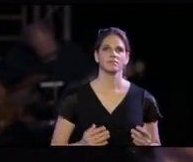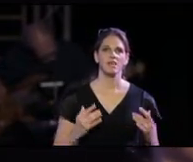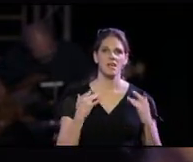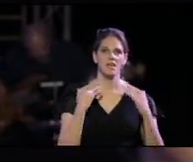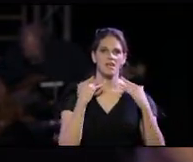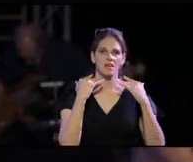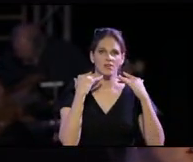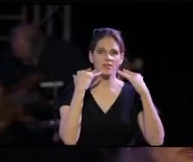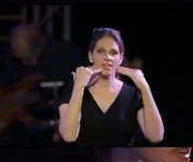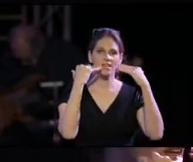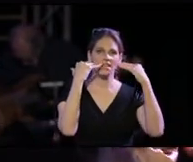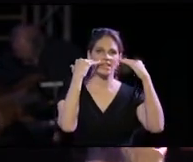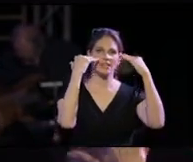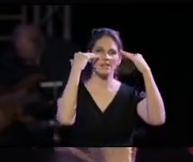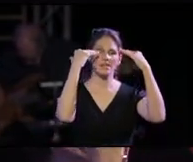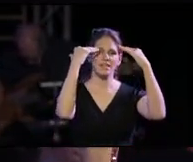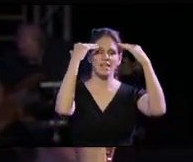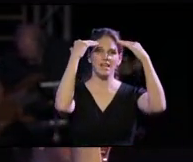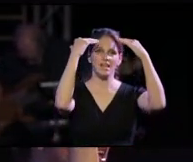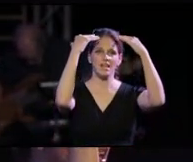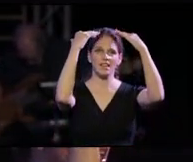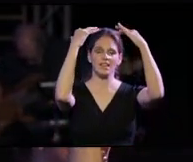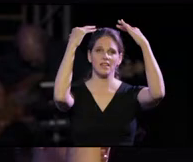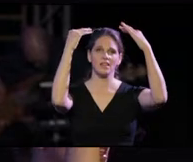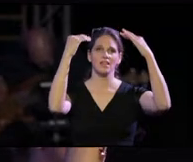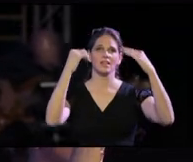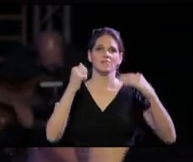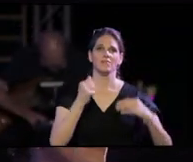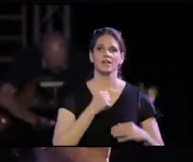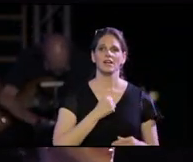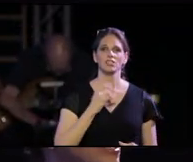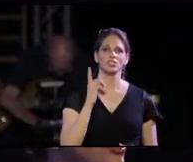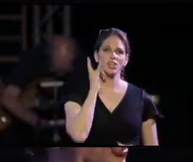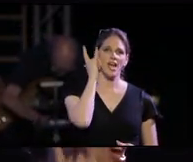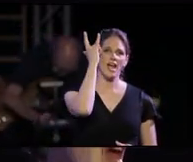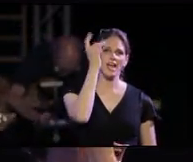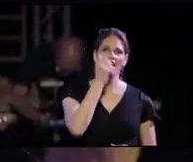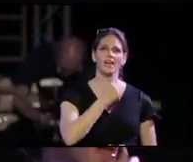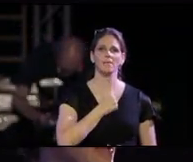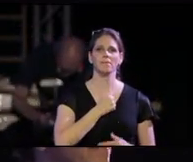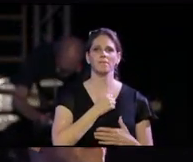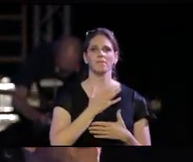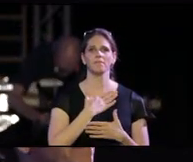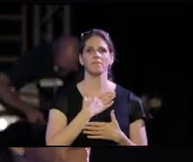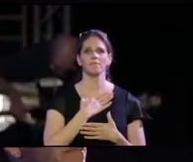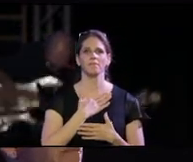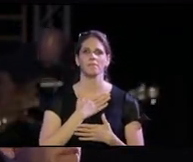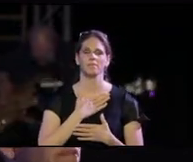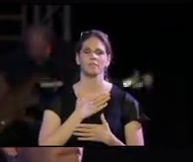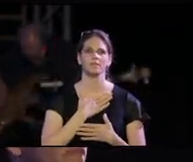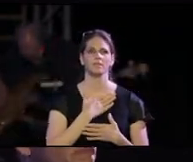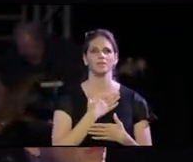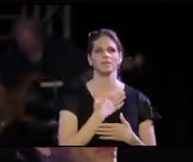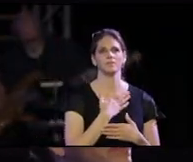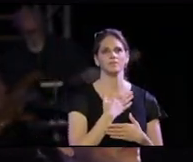I was buried beneath my shame,